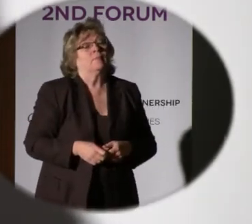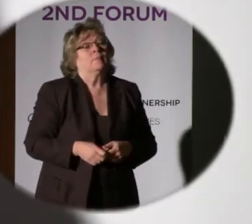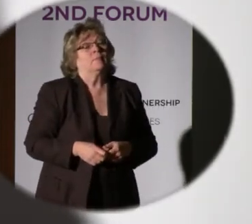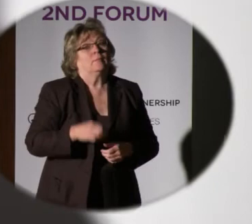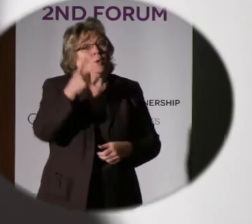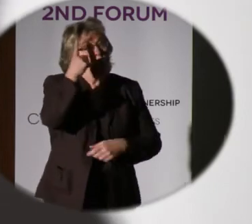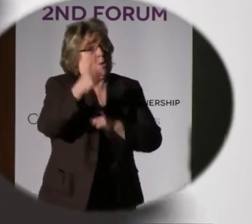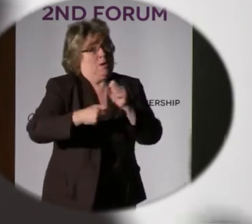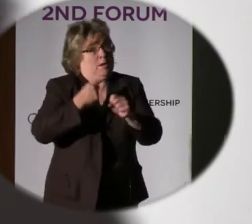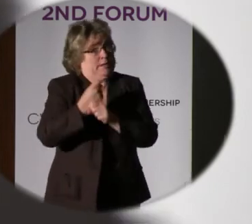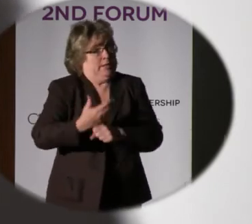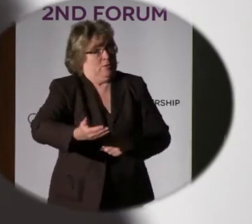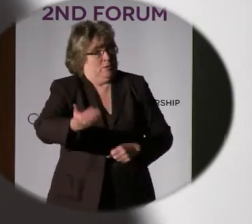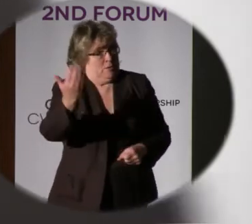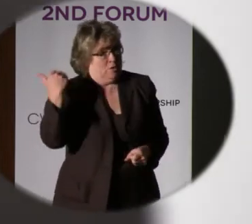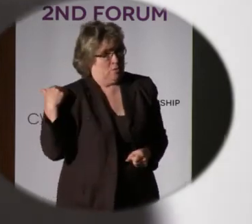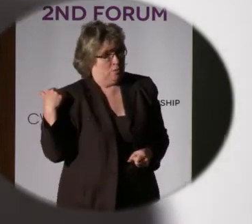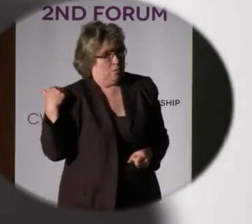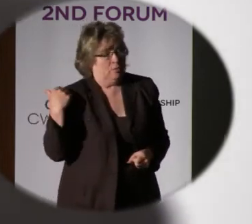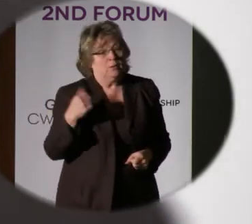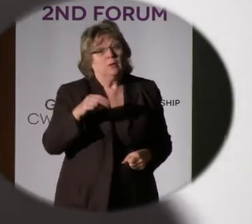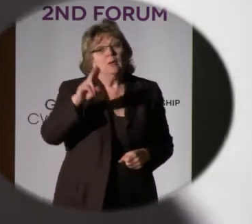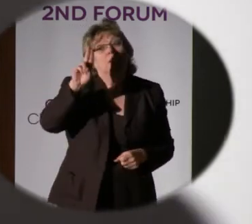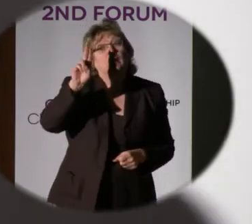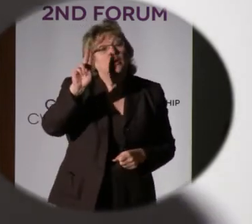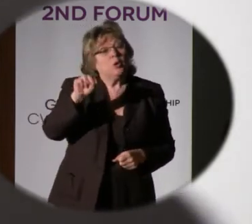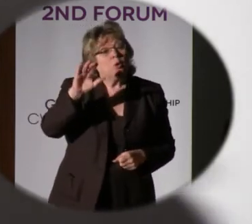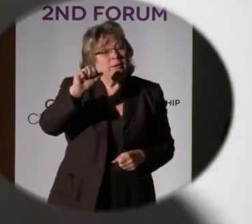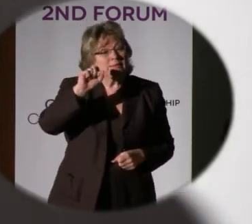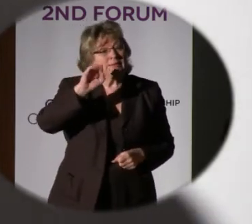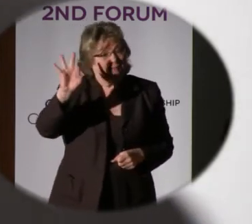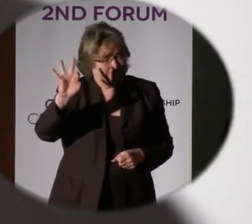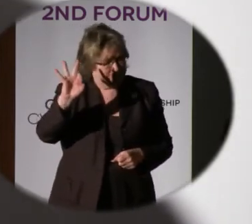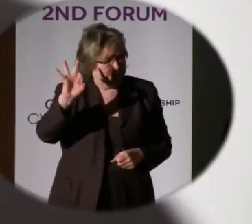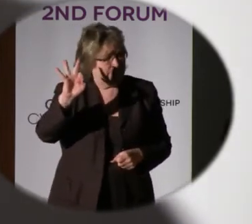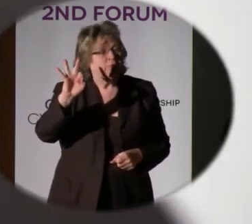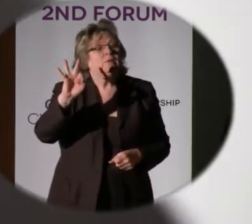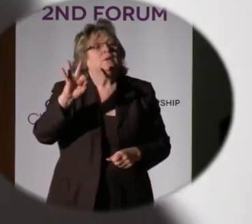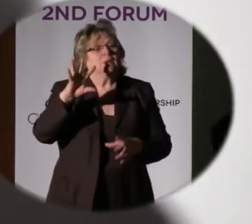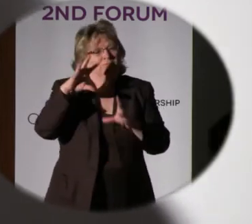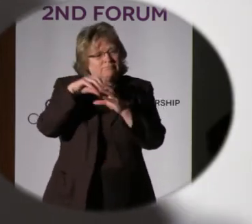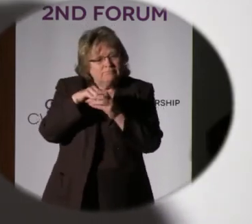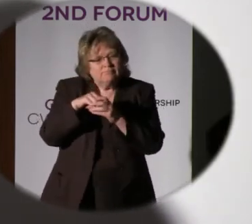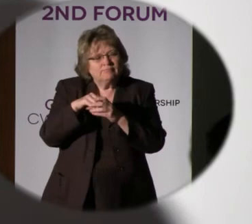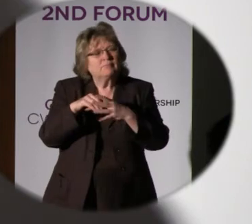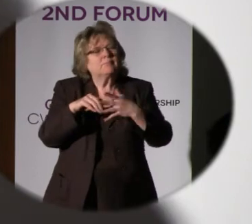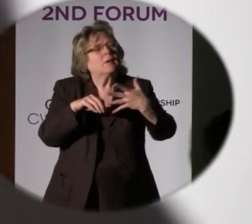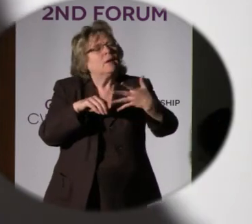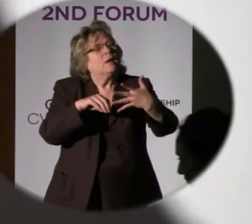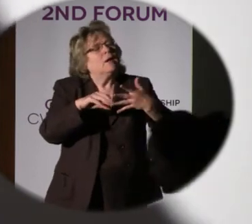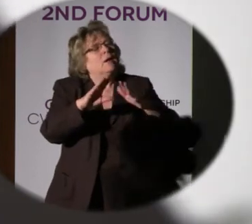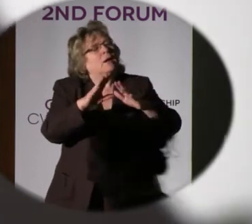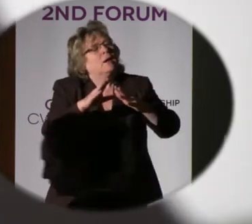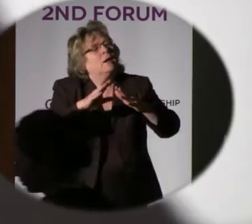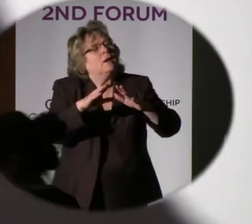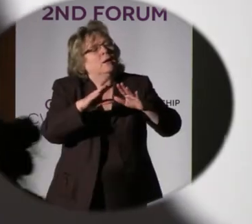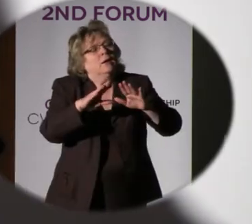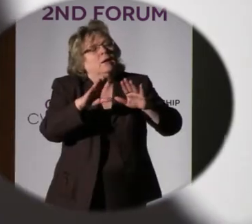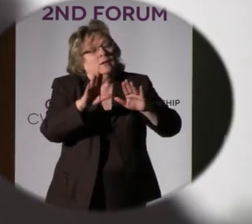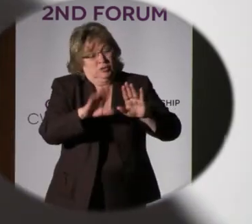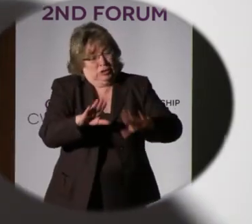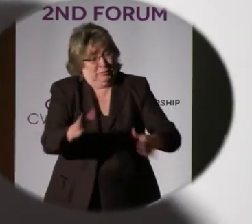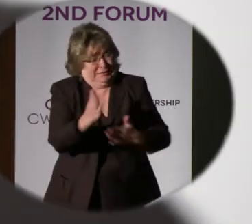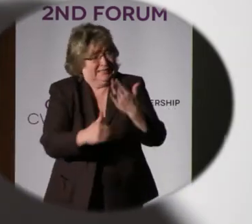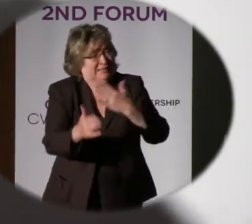to facilitate the inclusion of some of the children who had been traditionally among the most marginalized